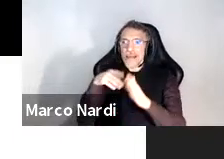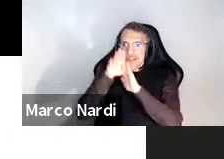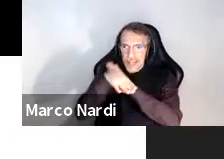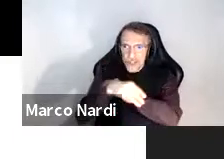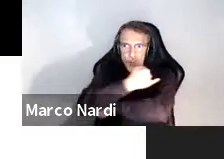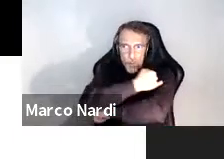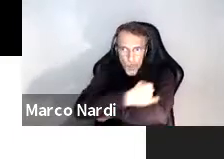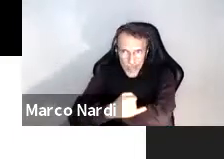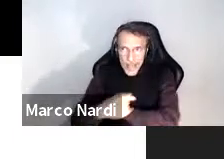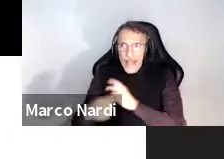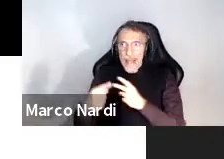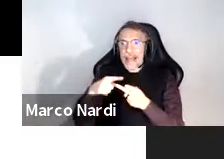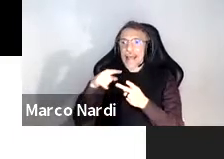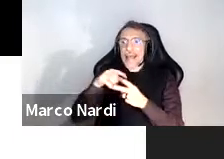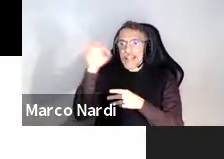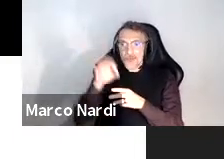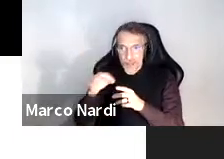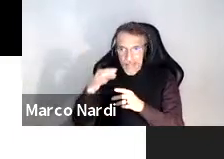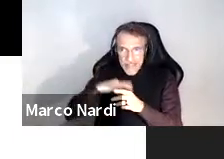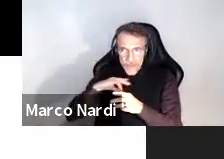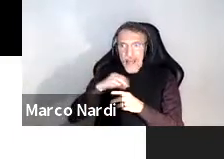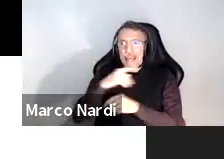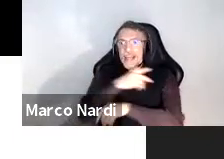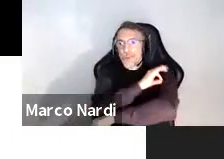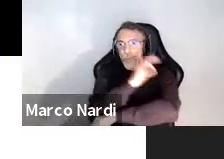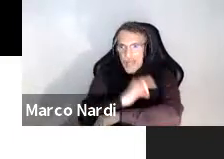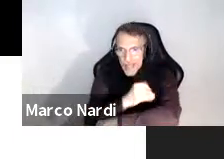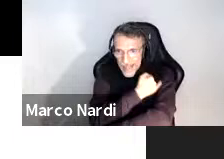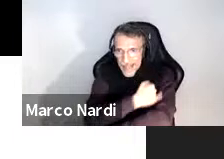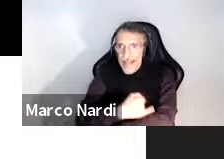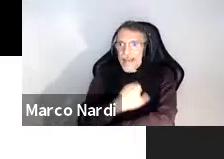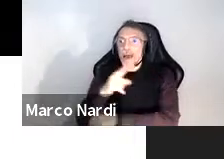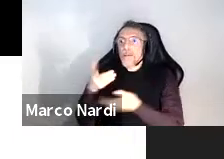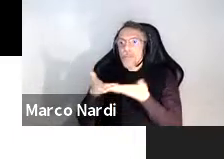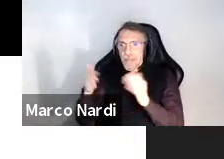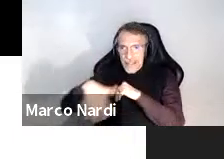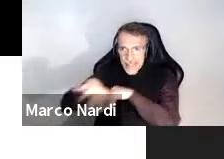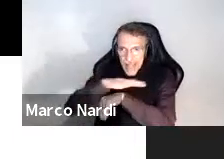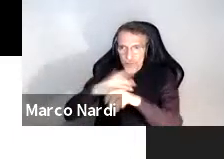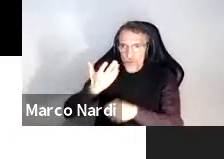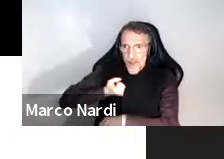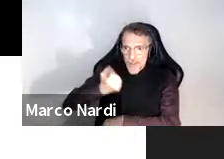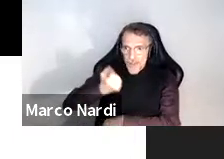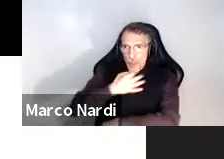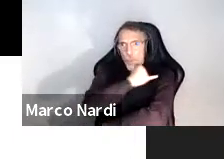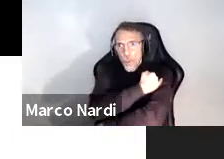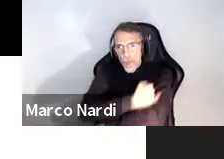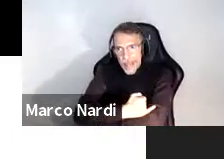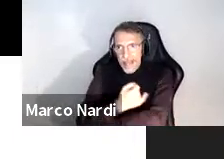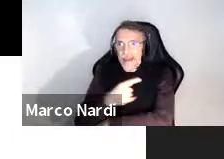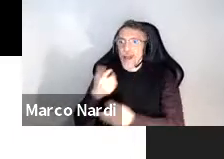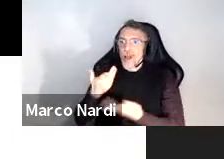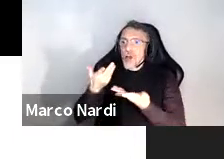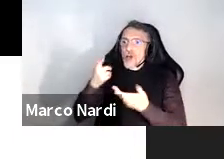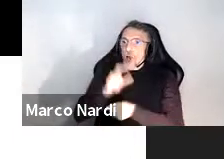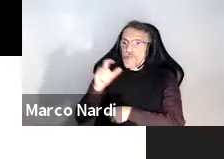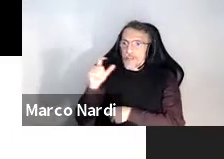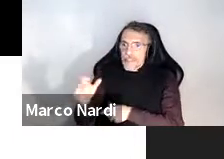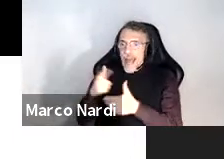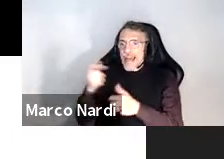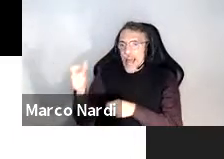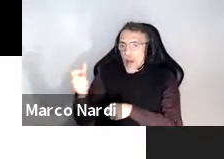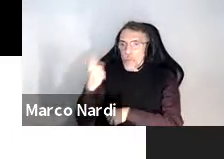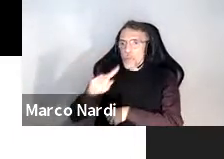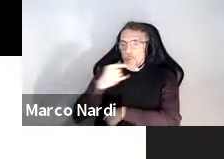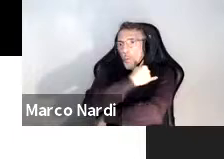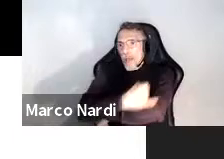weak, interest rate is weak, exchange rate weak, public sector revenue weak, current account balances also looking